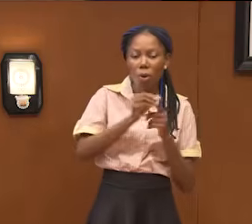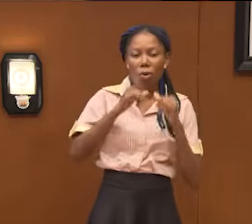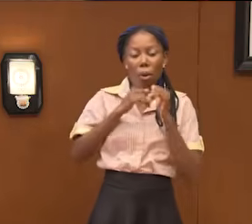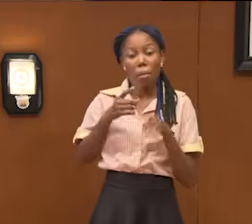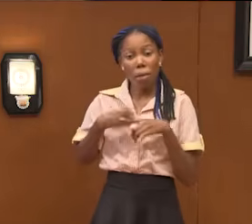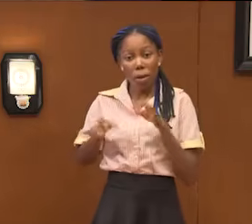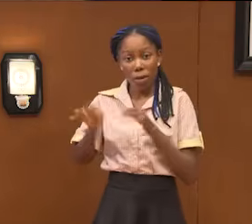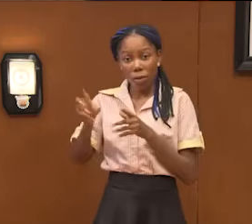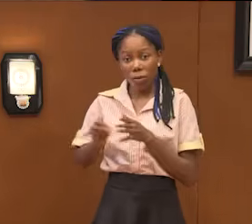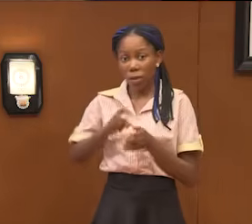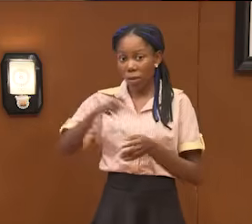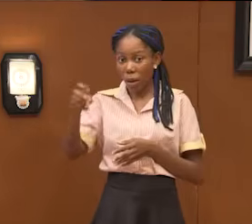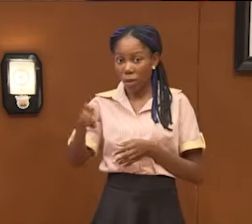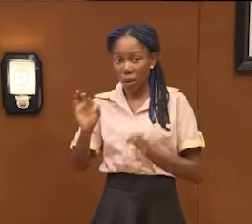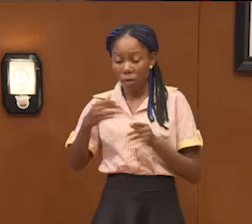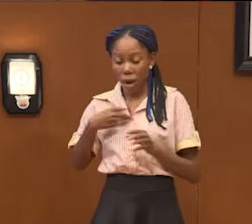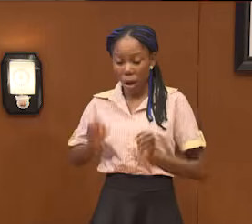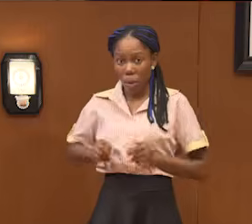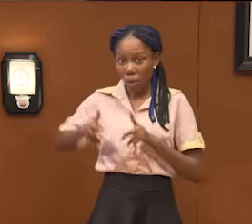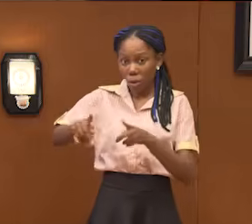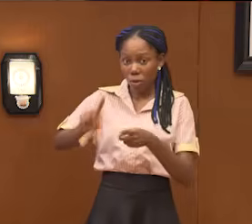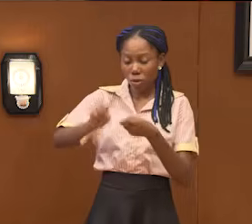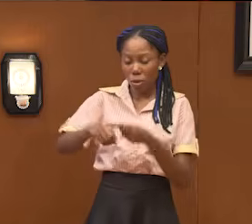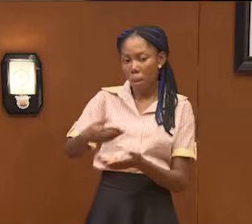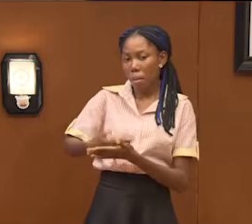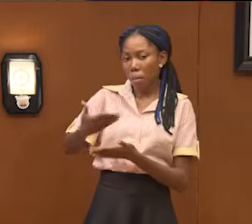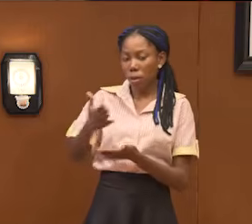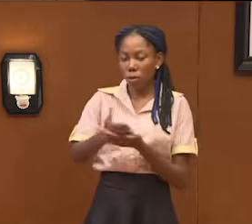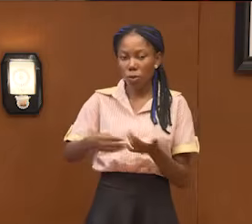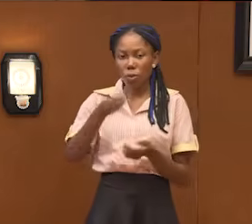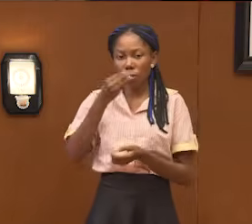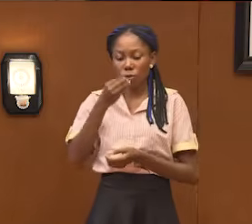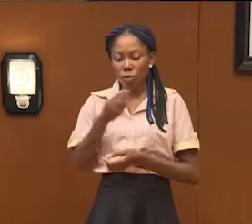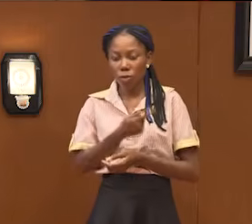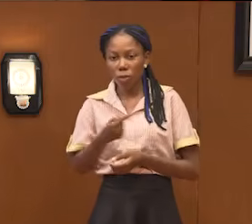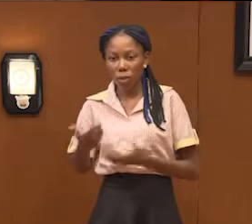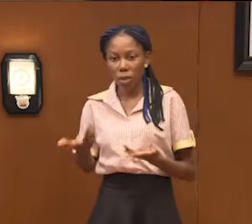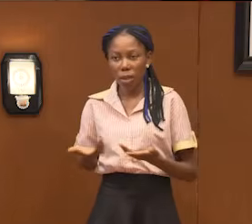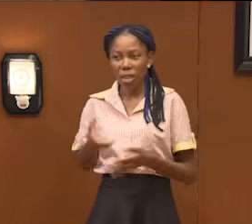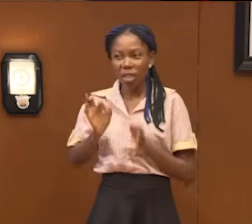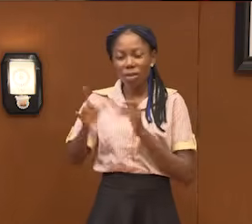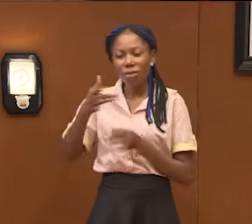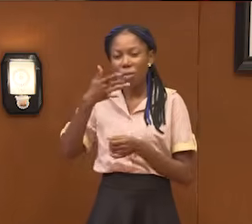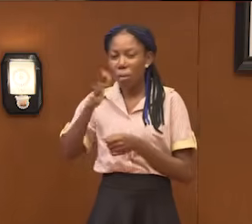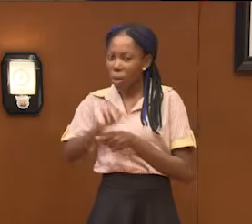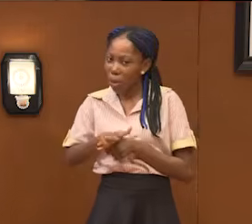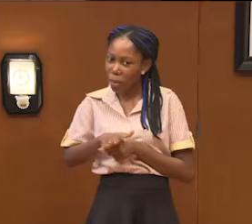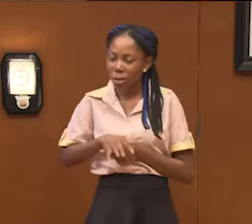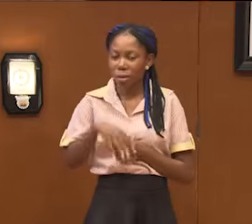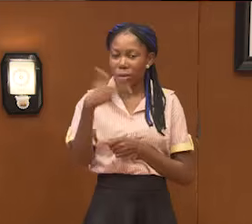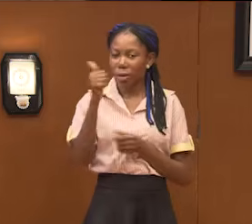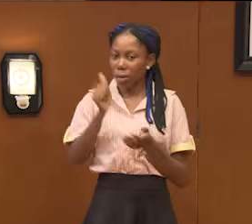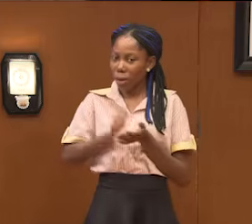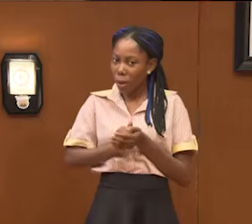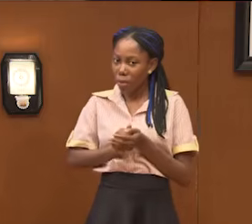if I travel, that opportunity, I make use of it to buy the food stuff because I promised 7,000, 10,000 naira. I might not travel